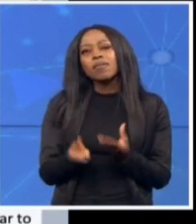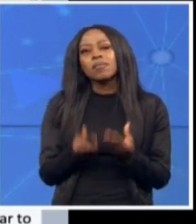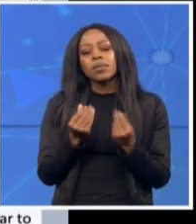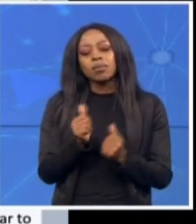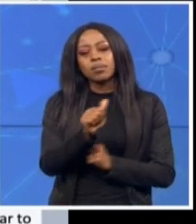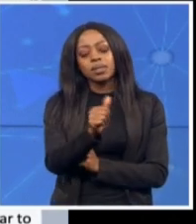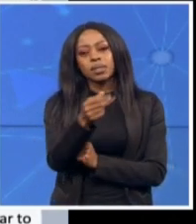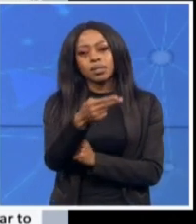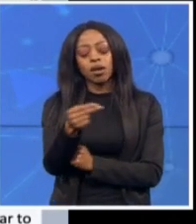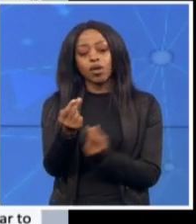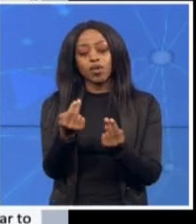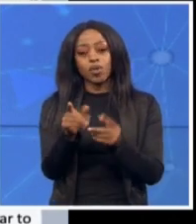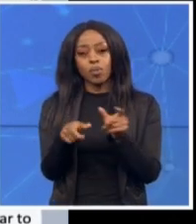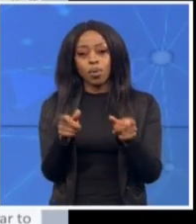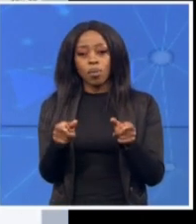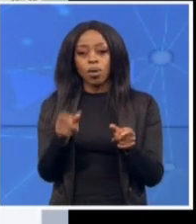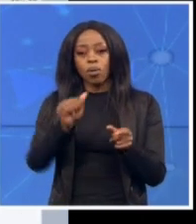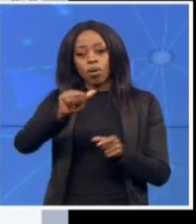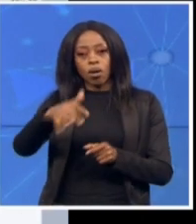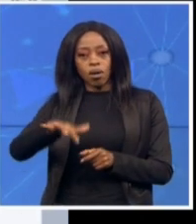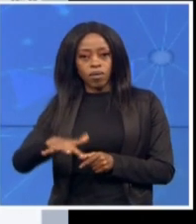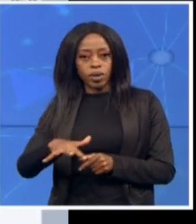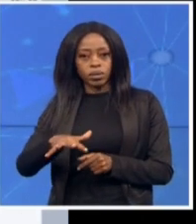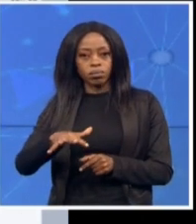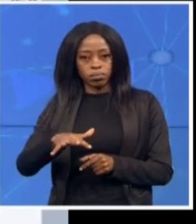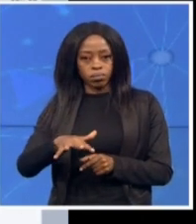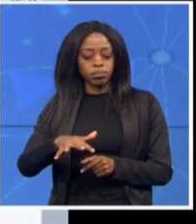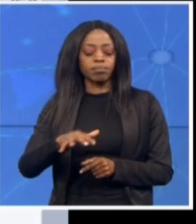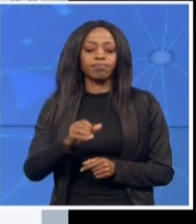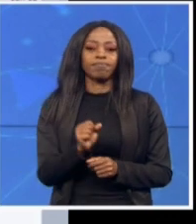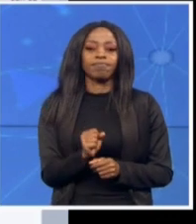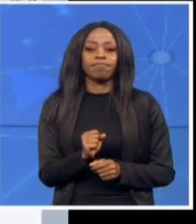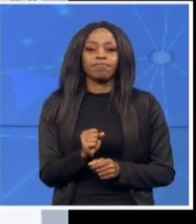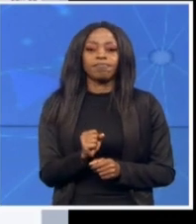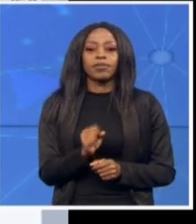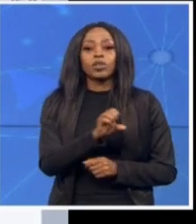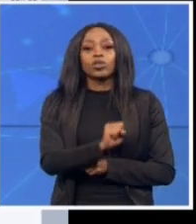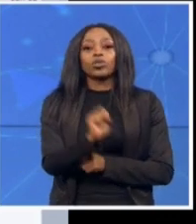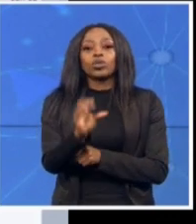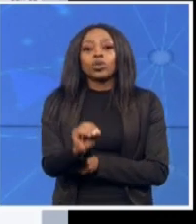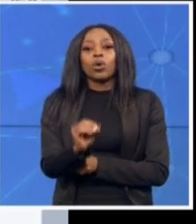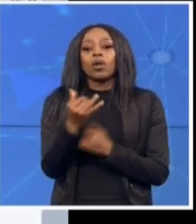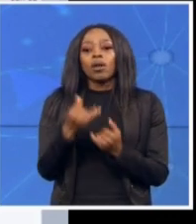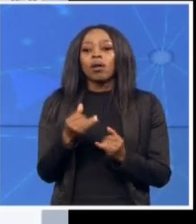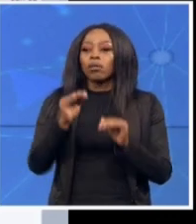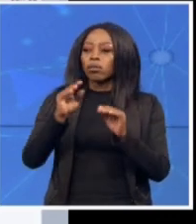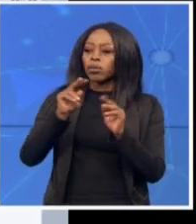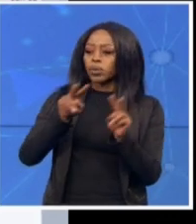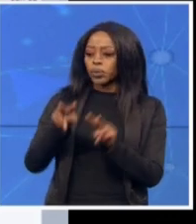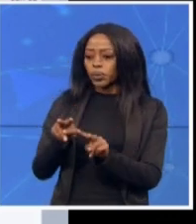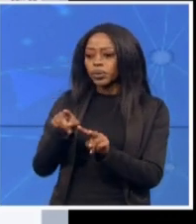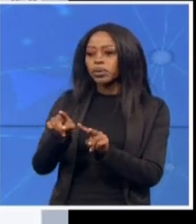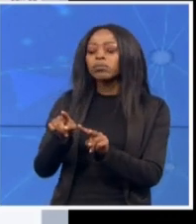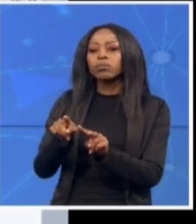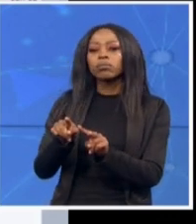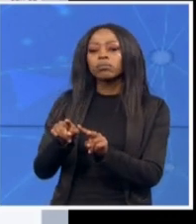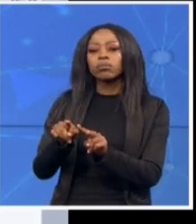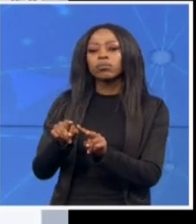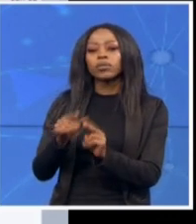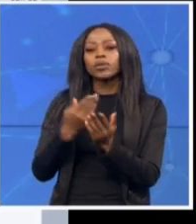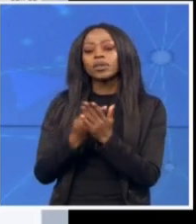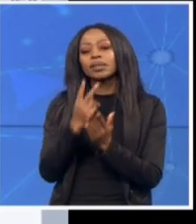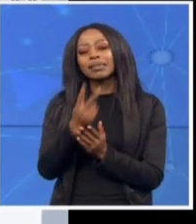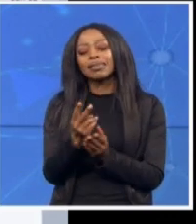7-day moving average. So if we look at the metro resurgence, you can see in most places in the metro, there's been a